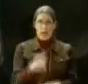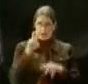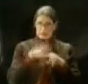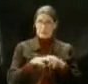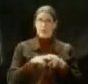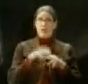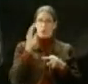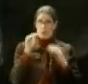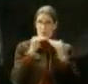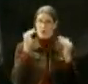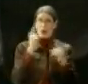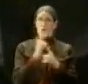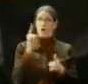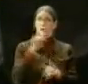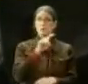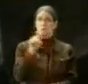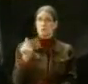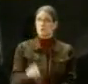think?